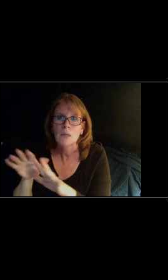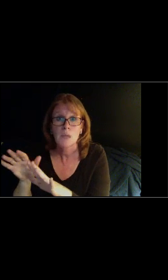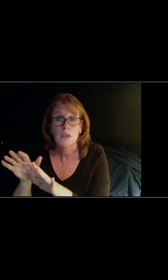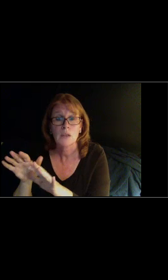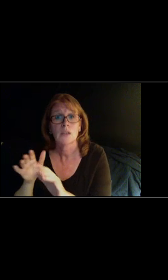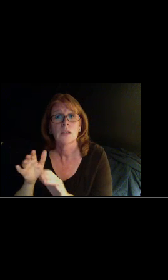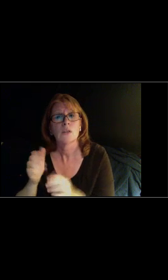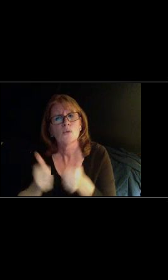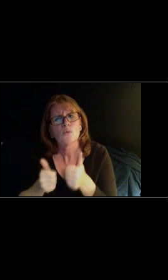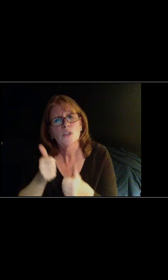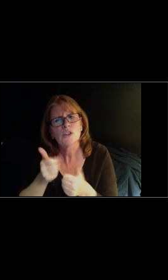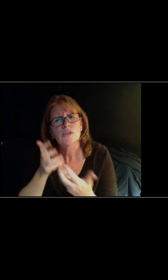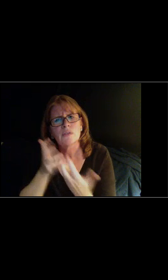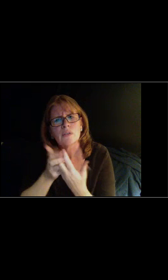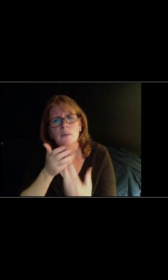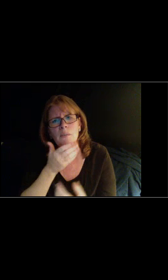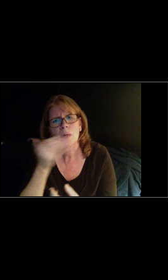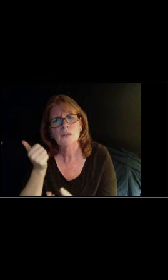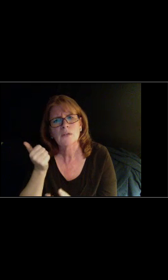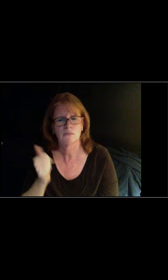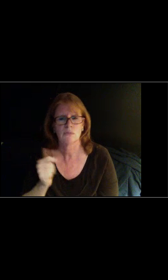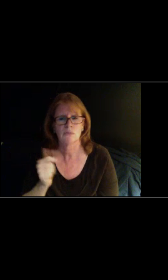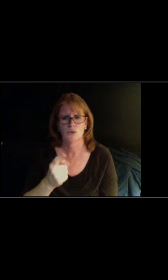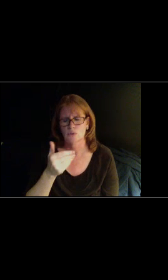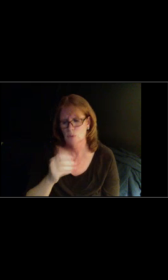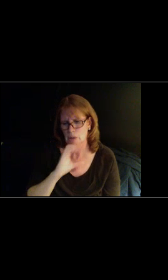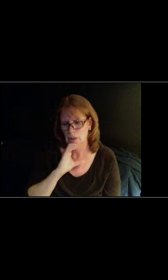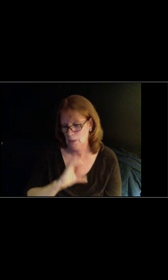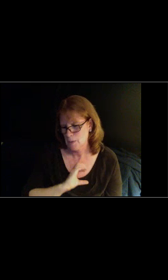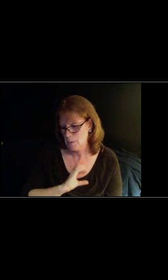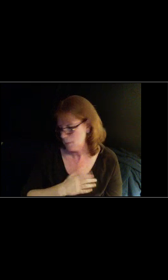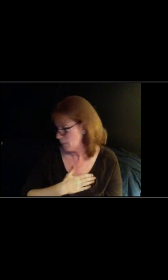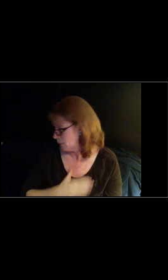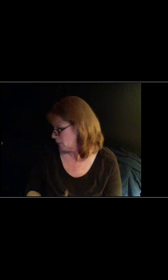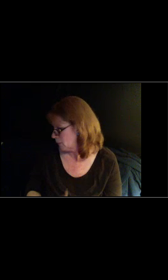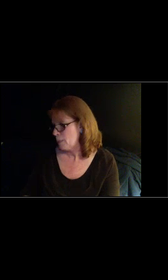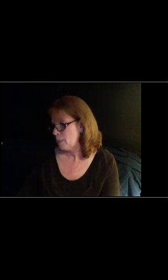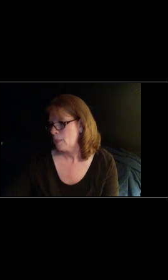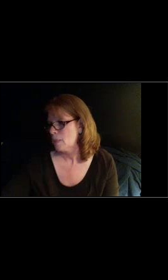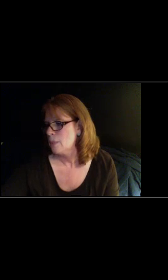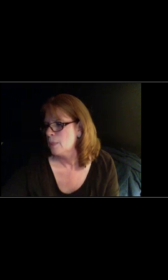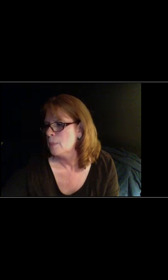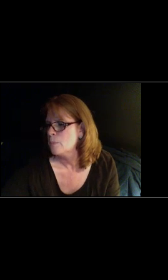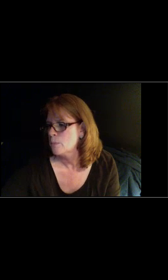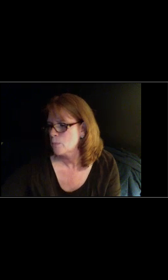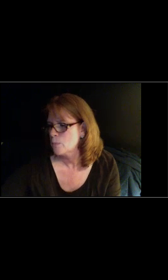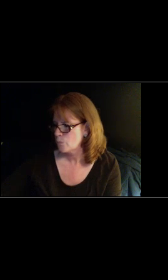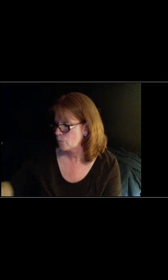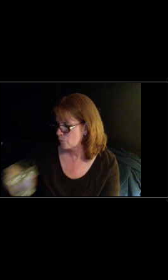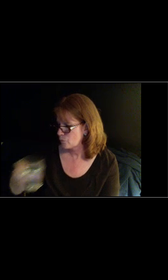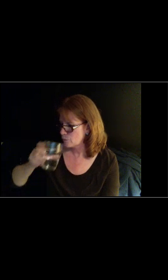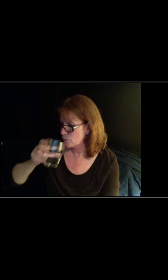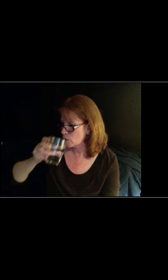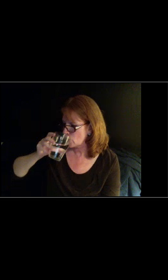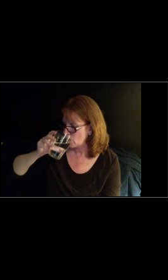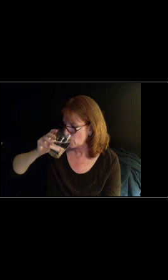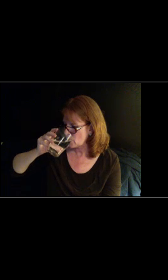talking about behavior, expectations, or are we talking about function, and which feels better? Next slide.